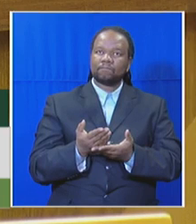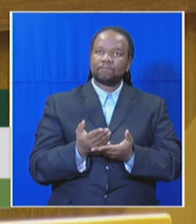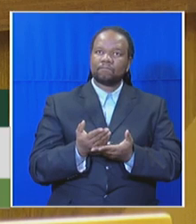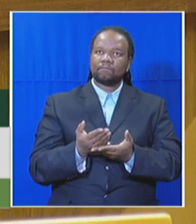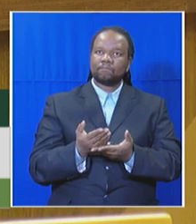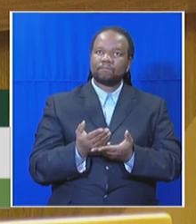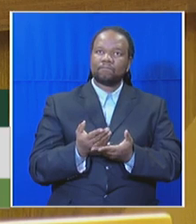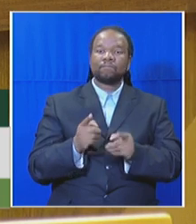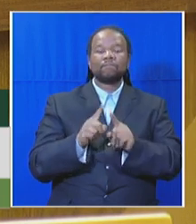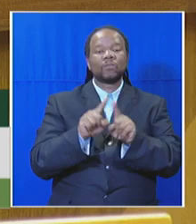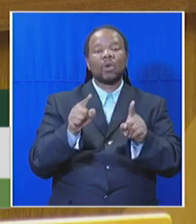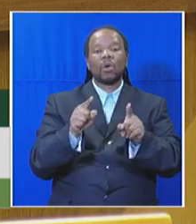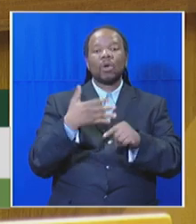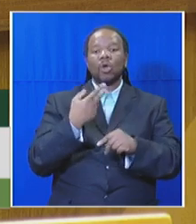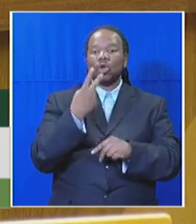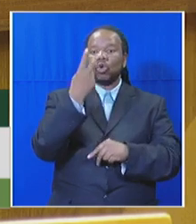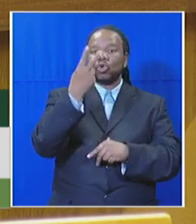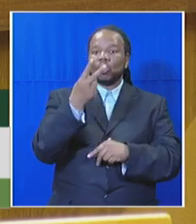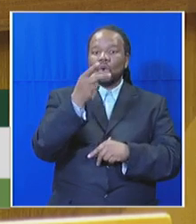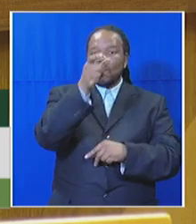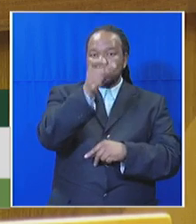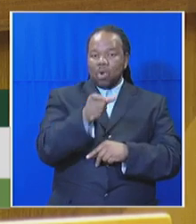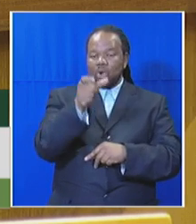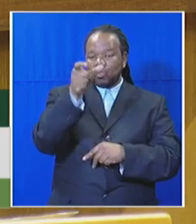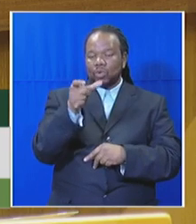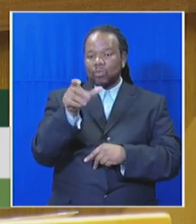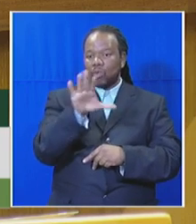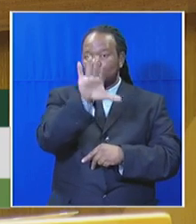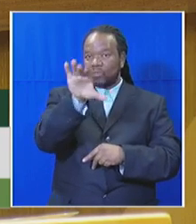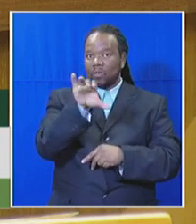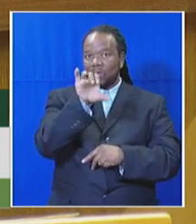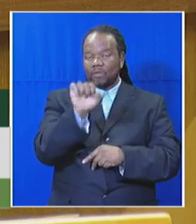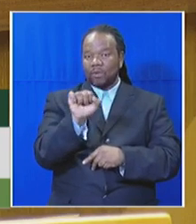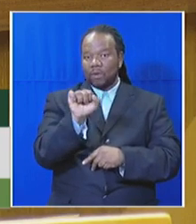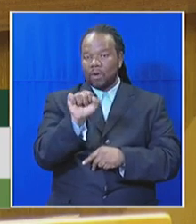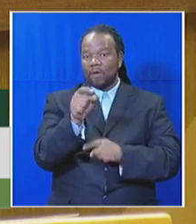have been appointed to the board of the new bank.